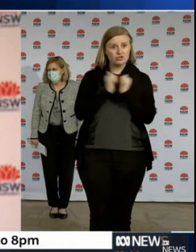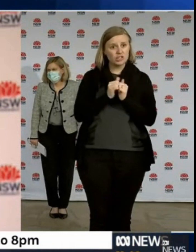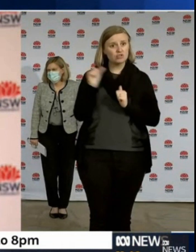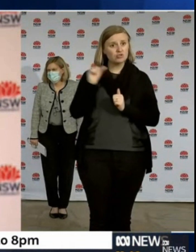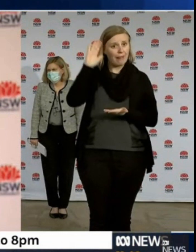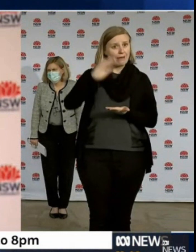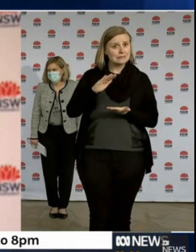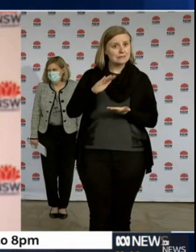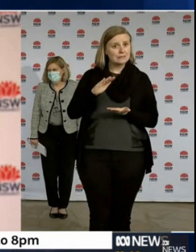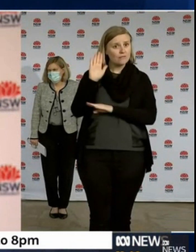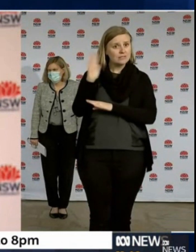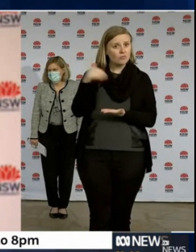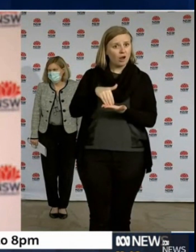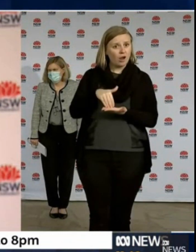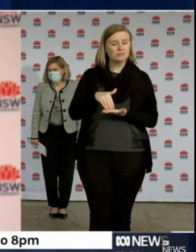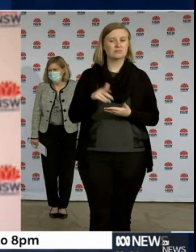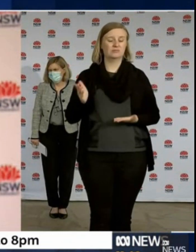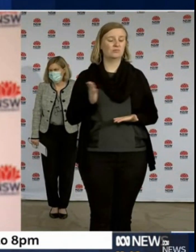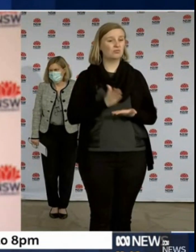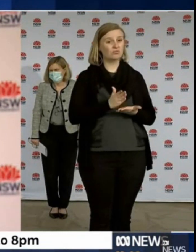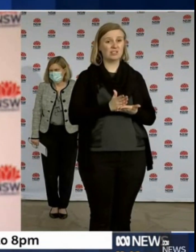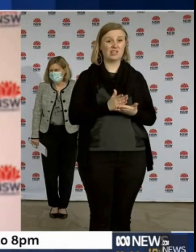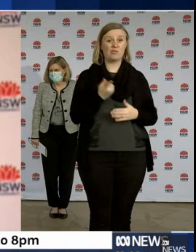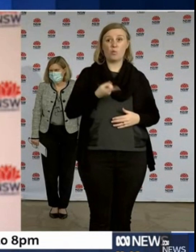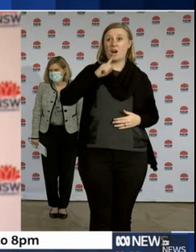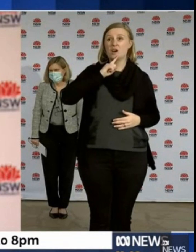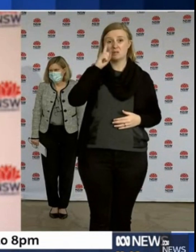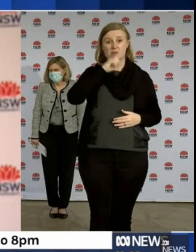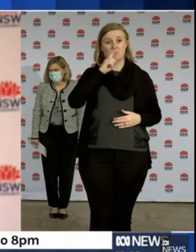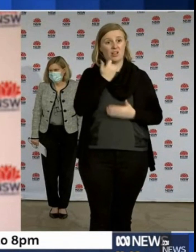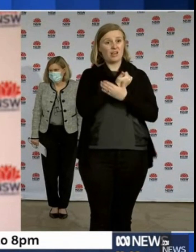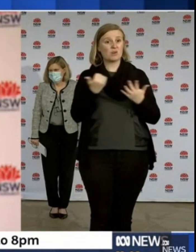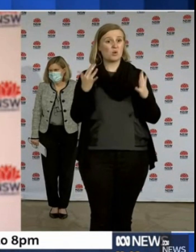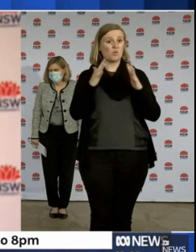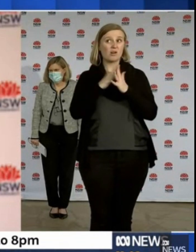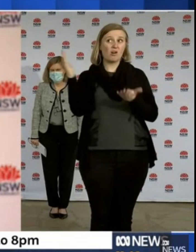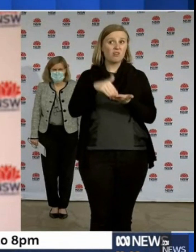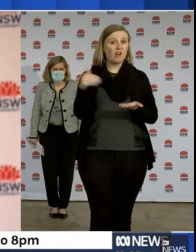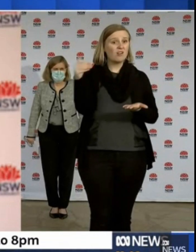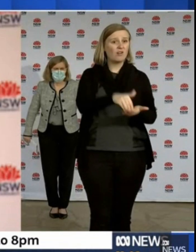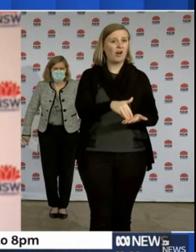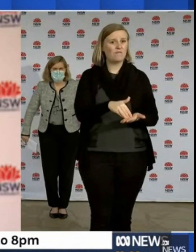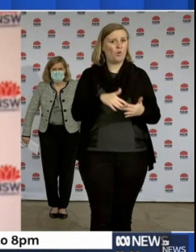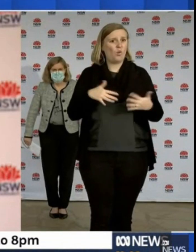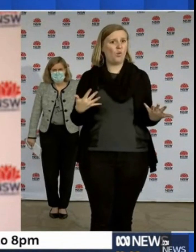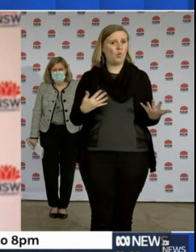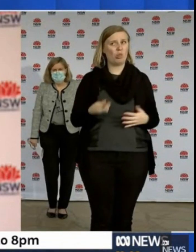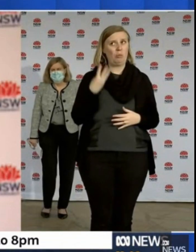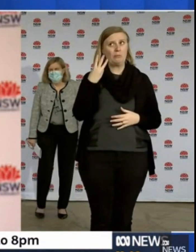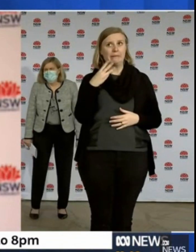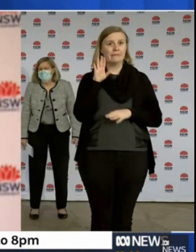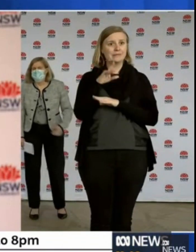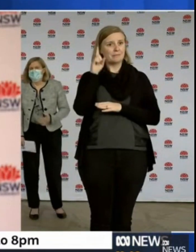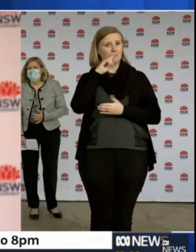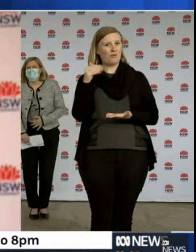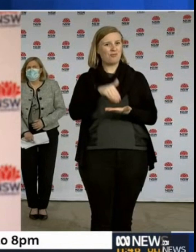risk occurs whether you're bringing back 100 Aussies a week or 3,000 Aussies a week, the risk is still there. It doesn't really